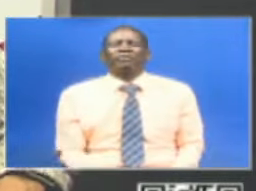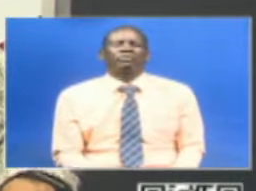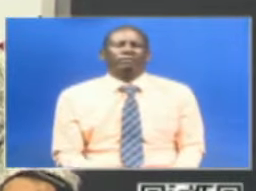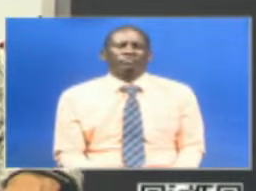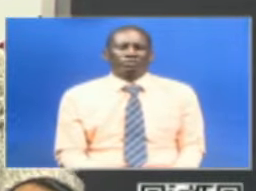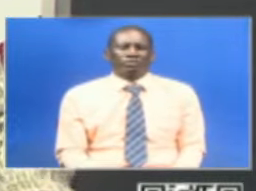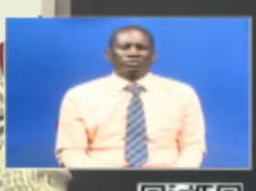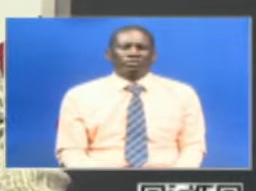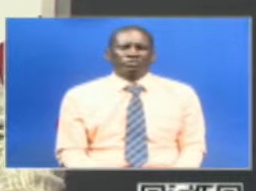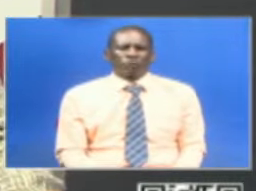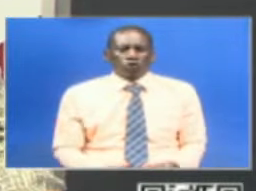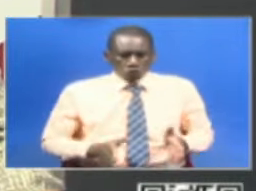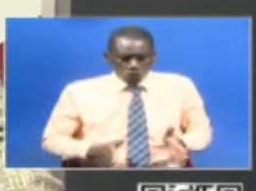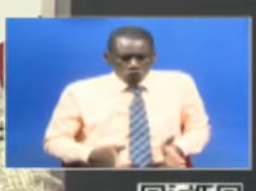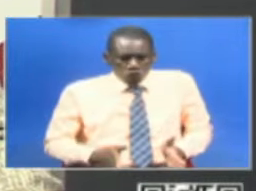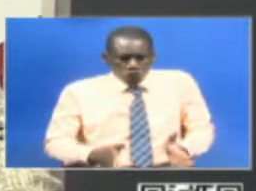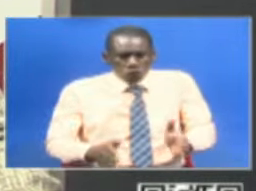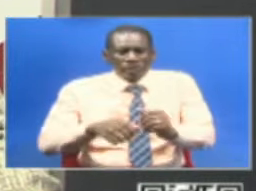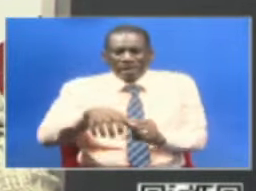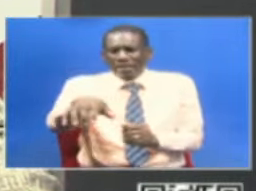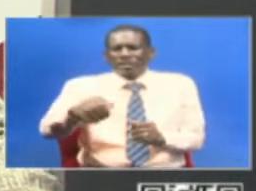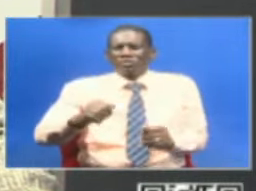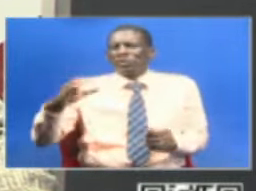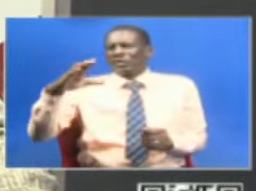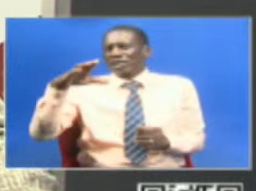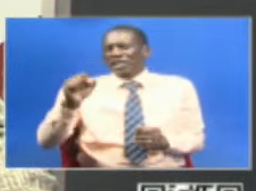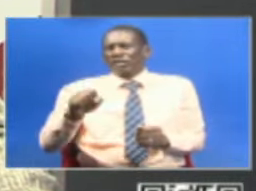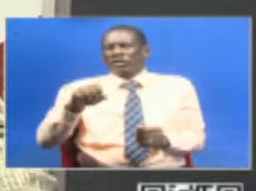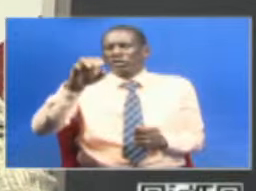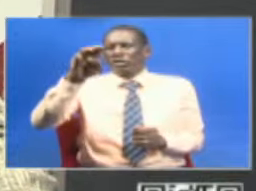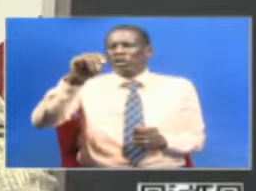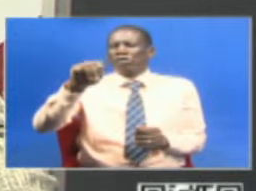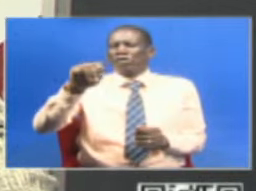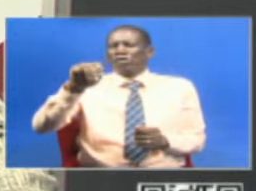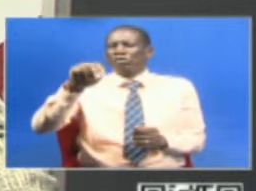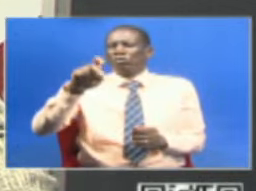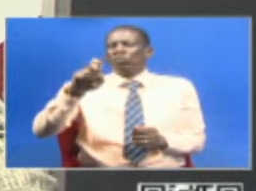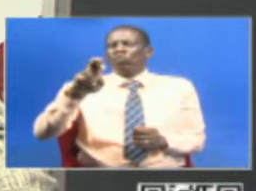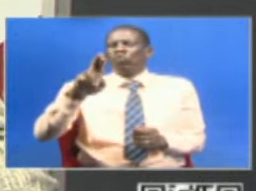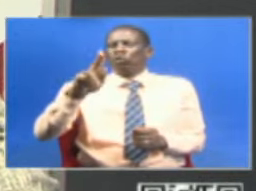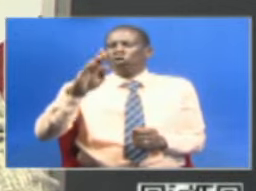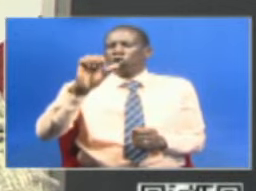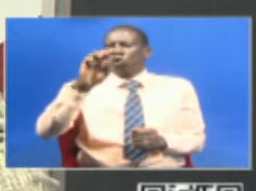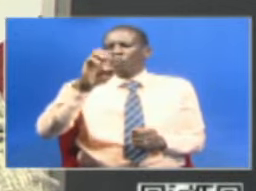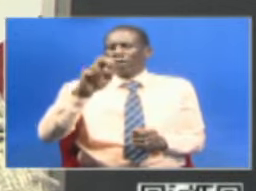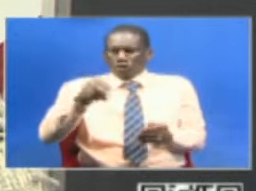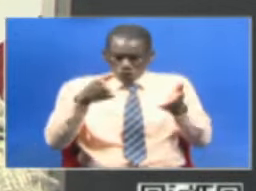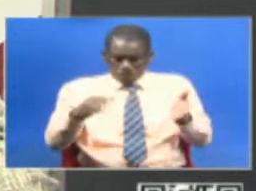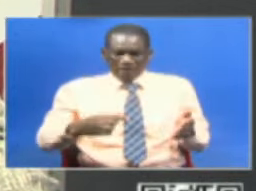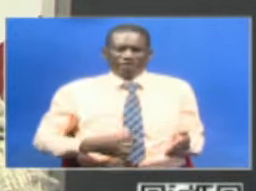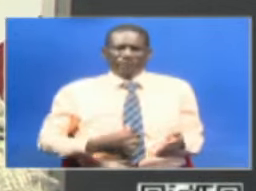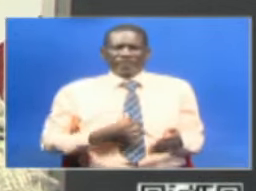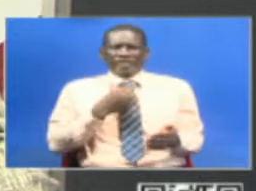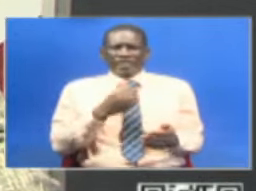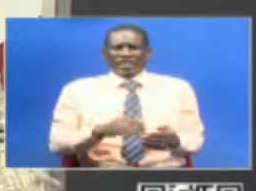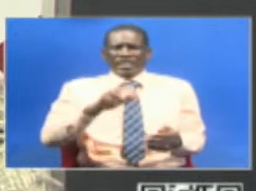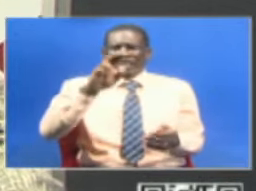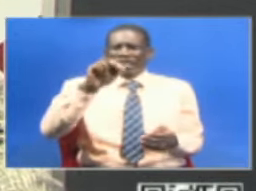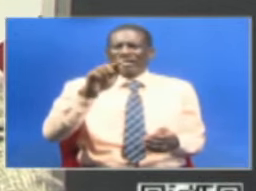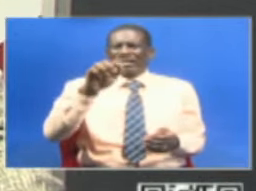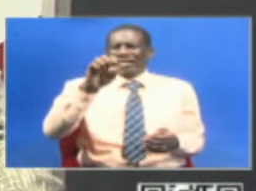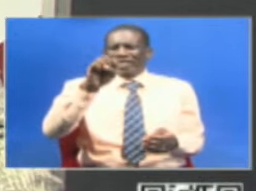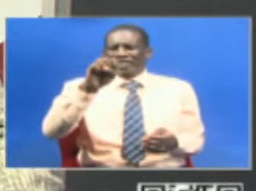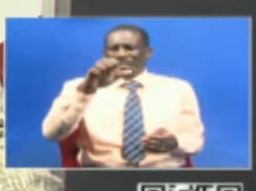Roads and Transport Cabinet Secretary Kipchumba Murkomen today made an impromptu visit to the NTSA